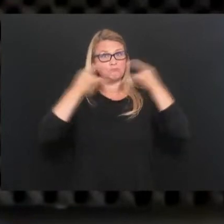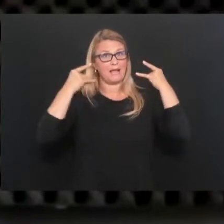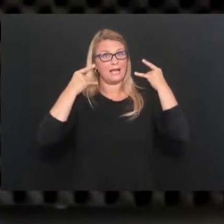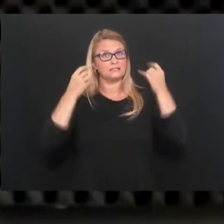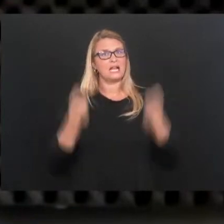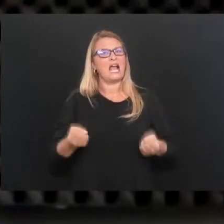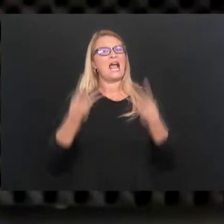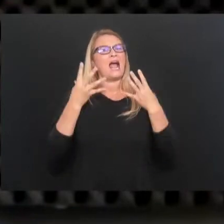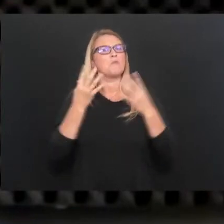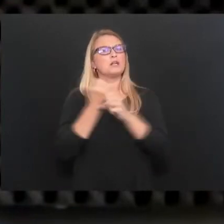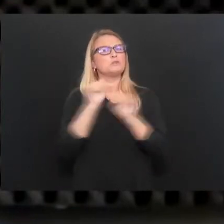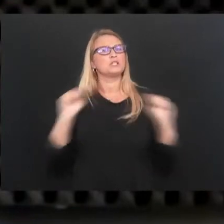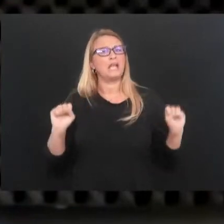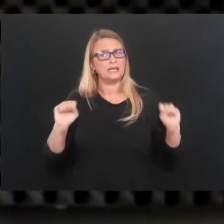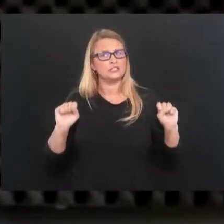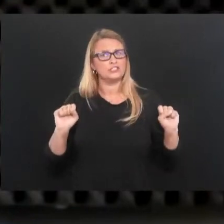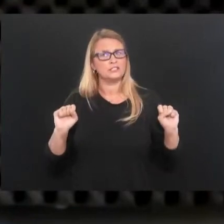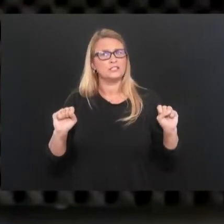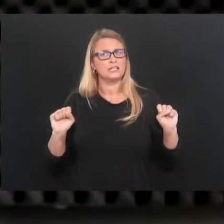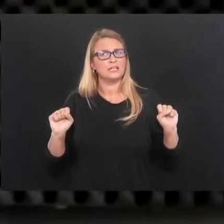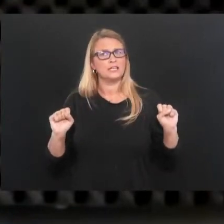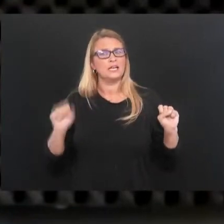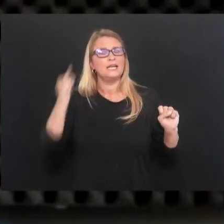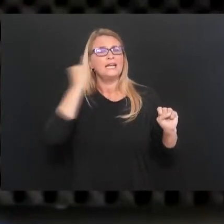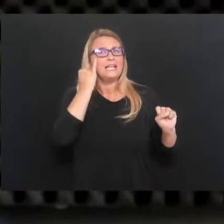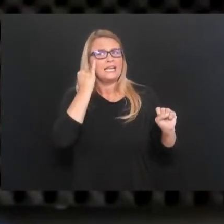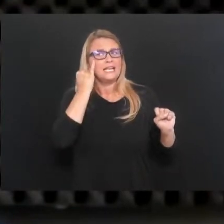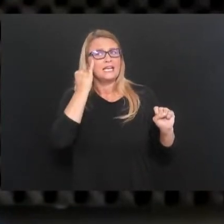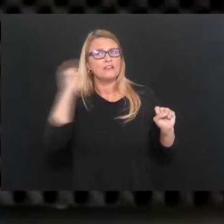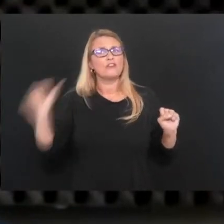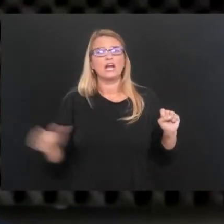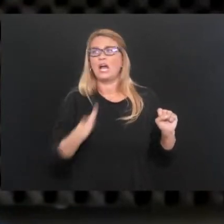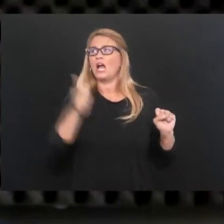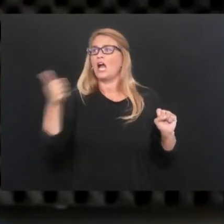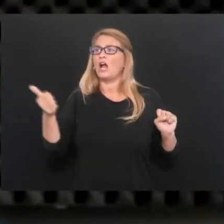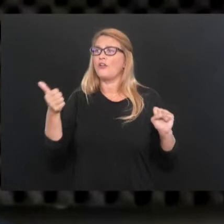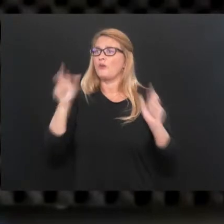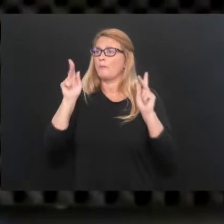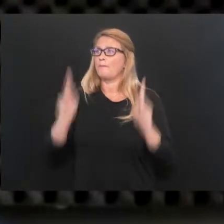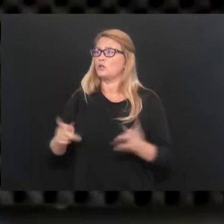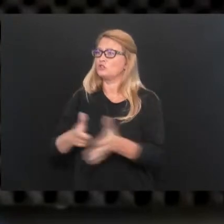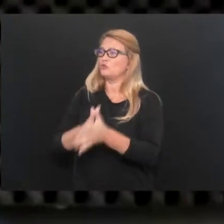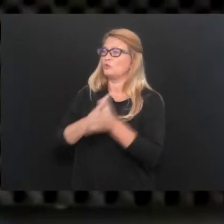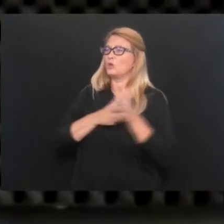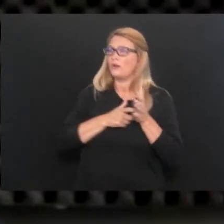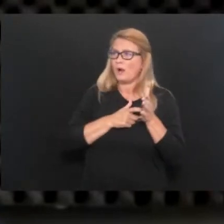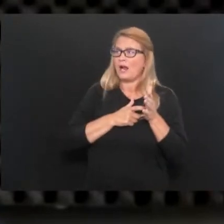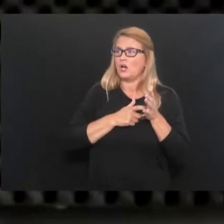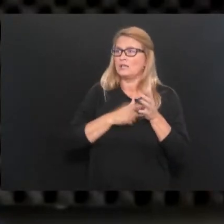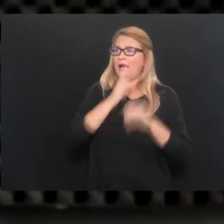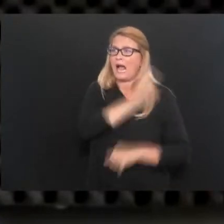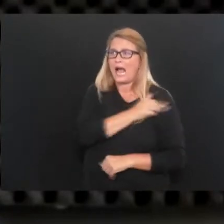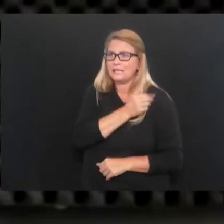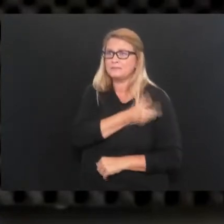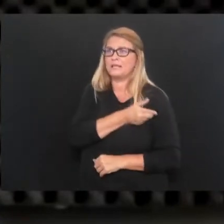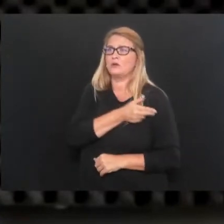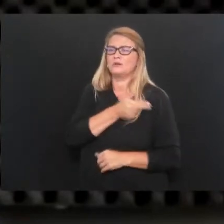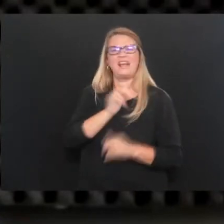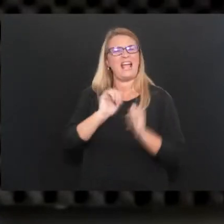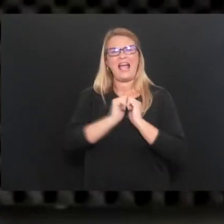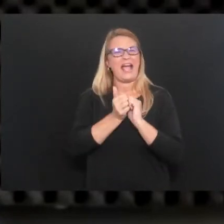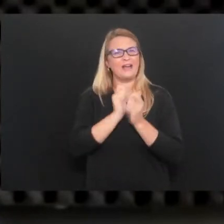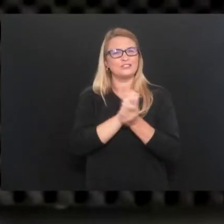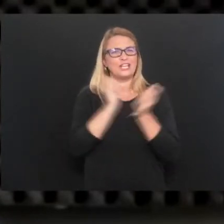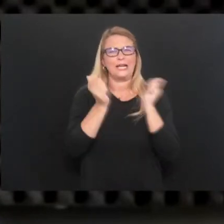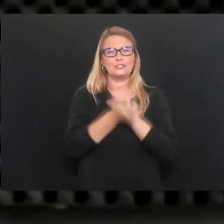get? And if the other person is required to mask and also has a mask on, how does that change